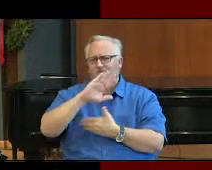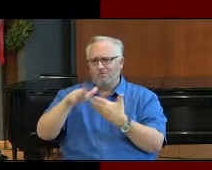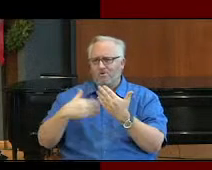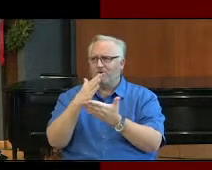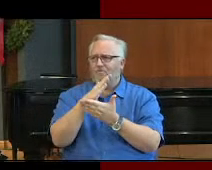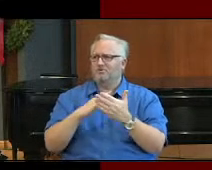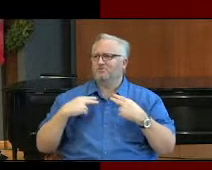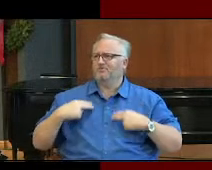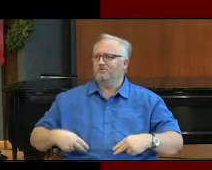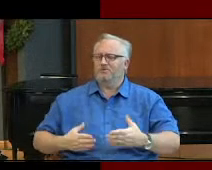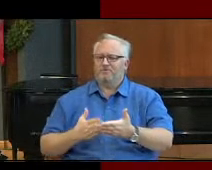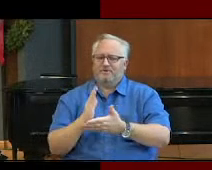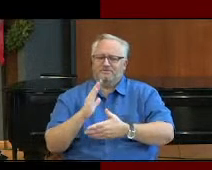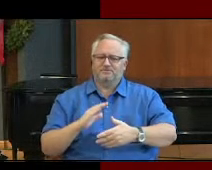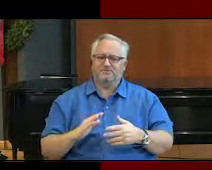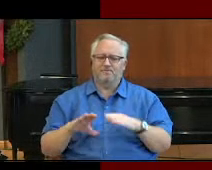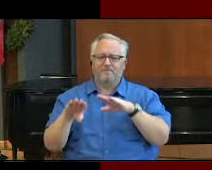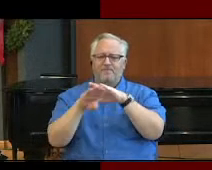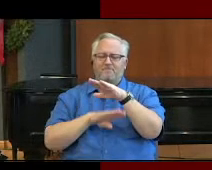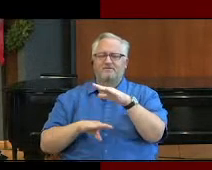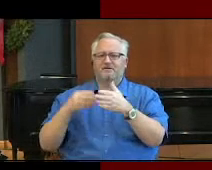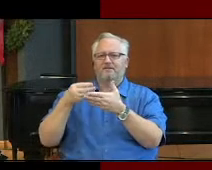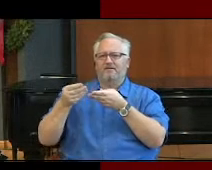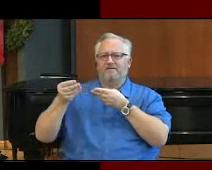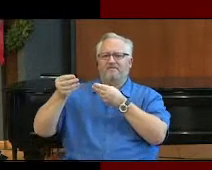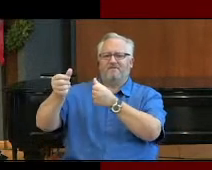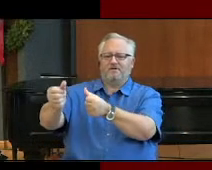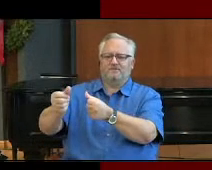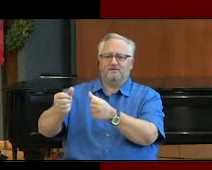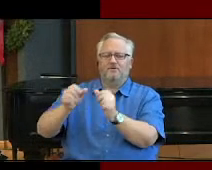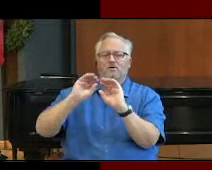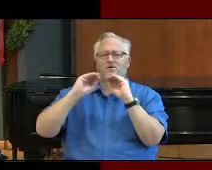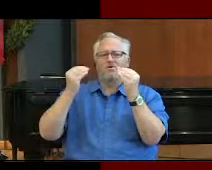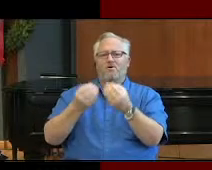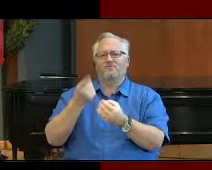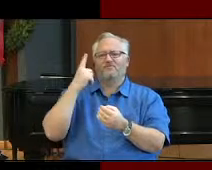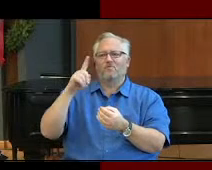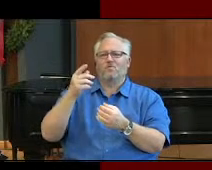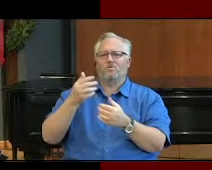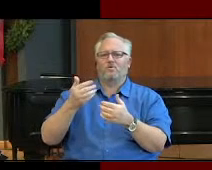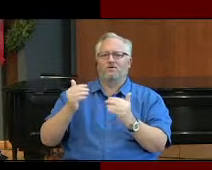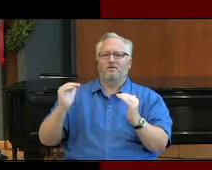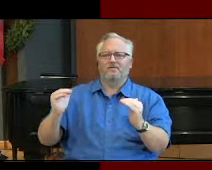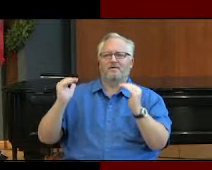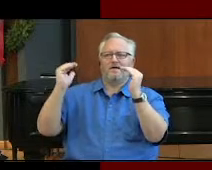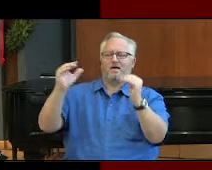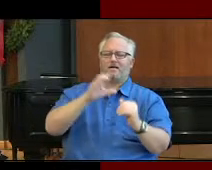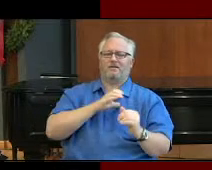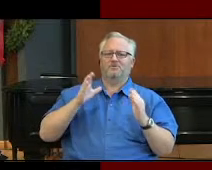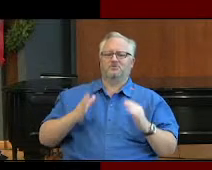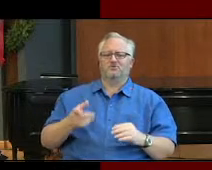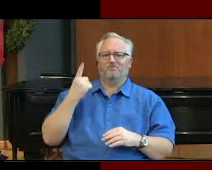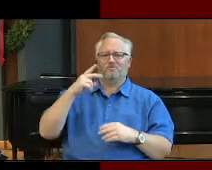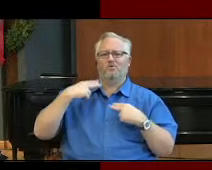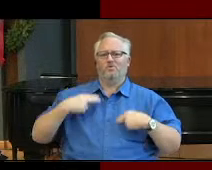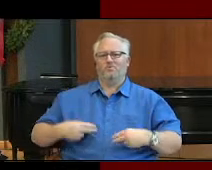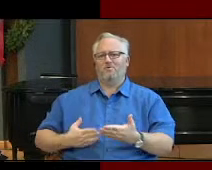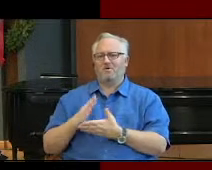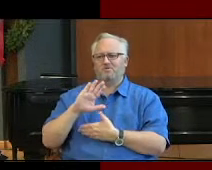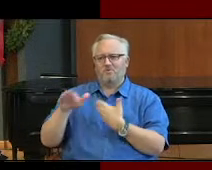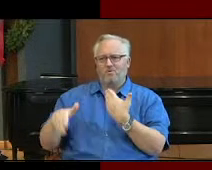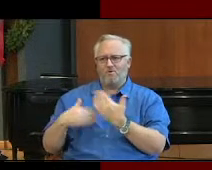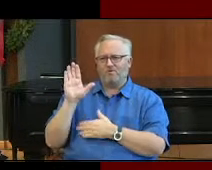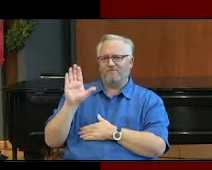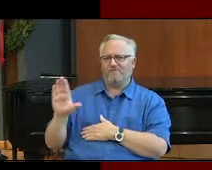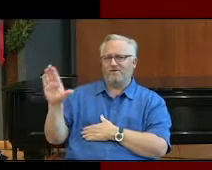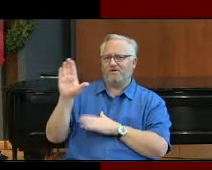aspects of human rights. They basically fund the Office of the High Commissioner for Human Rights and the great work that they do.